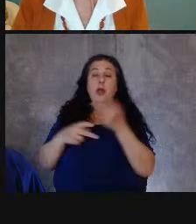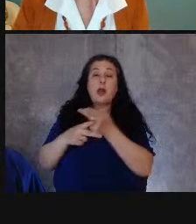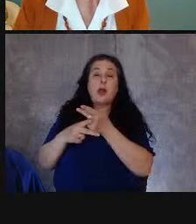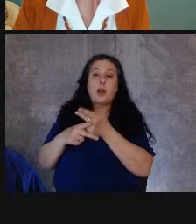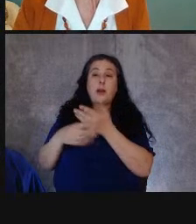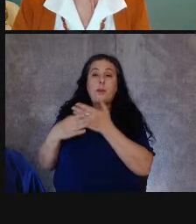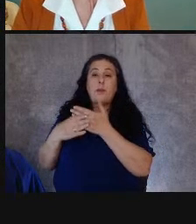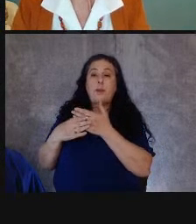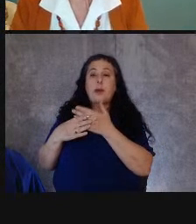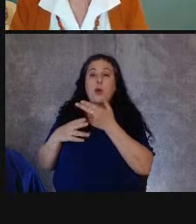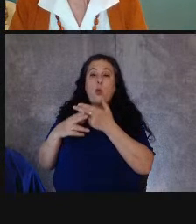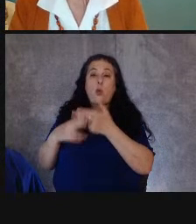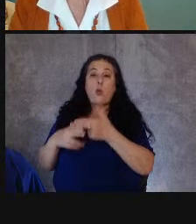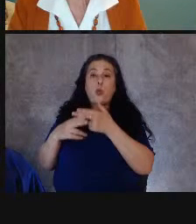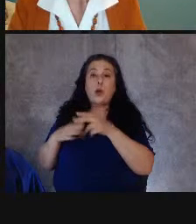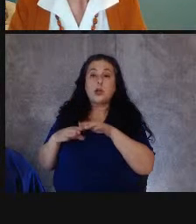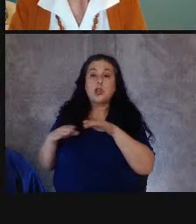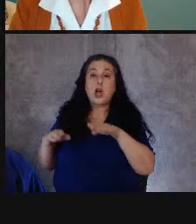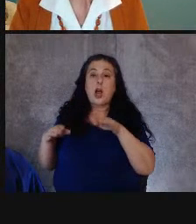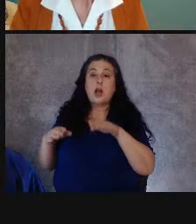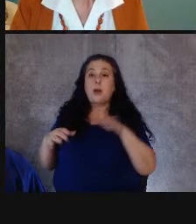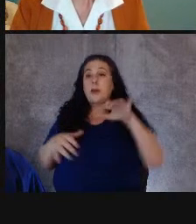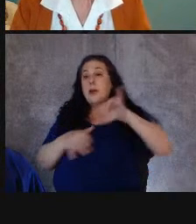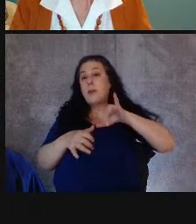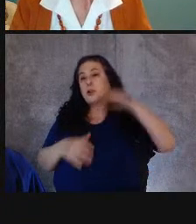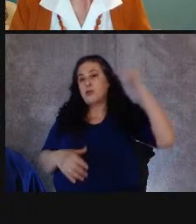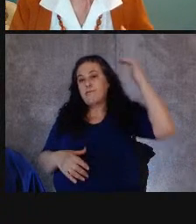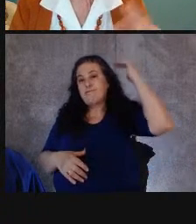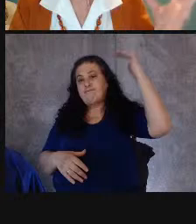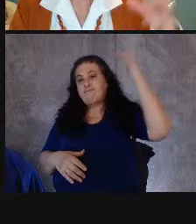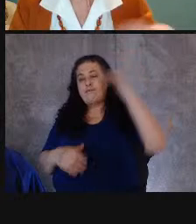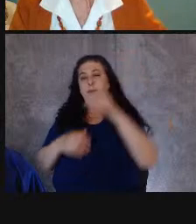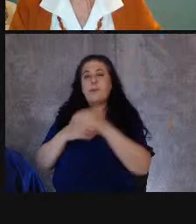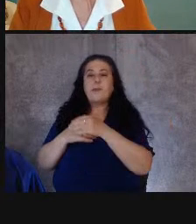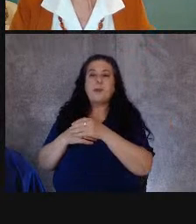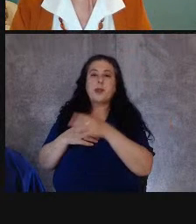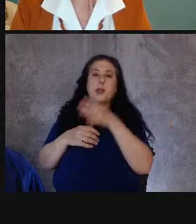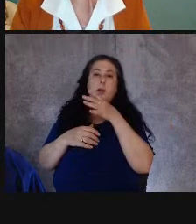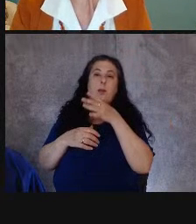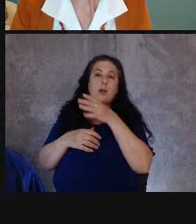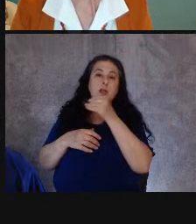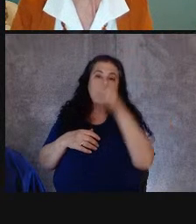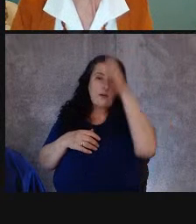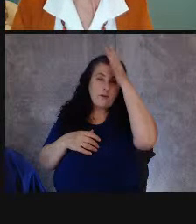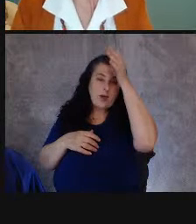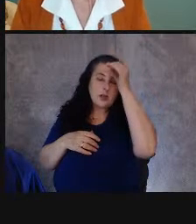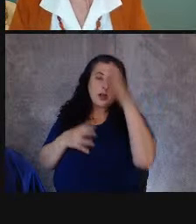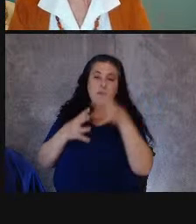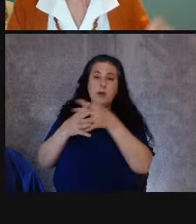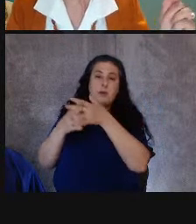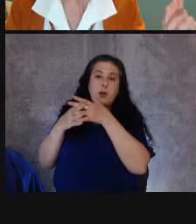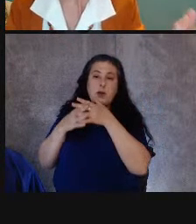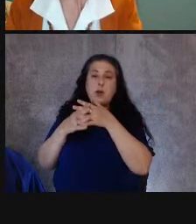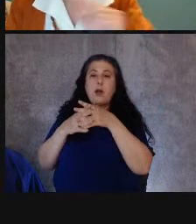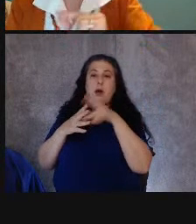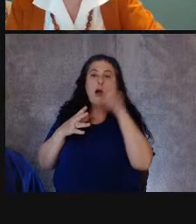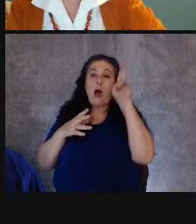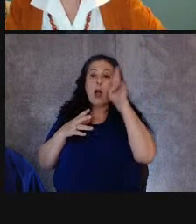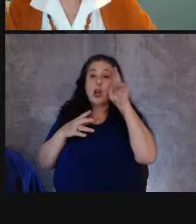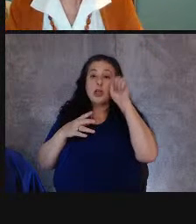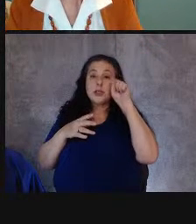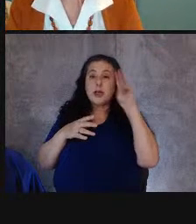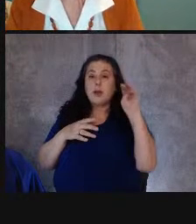baby being weighed and a child being measured. And mothers and fathers of America, Uncle Sam asks, are